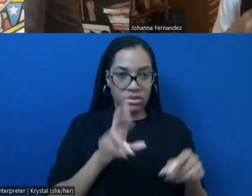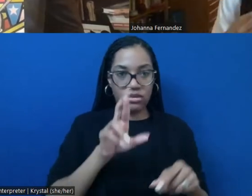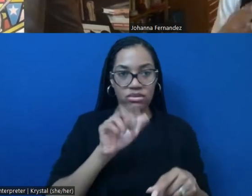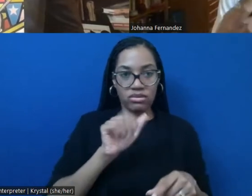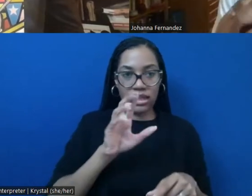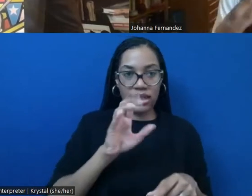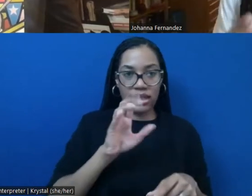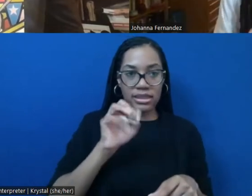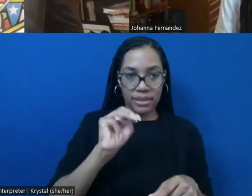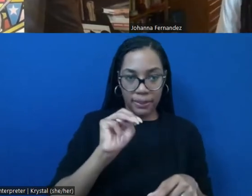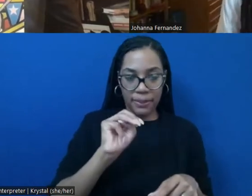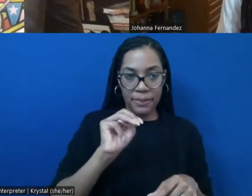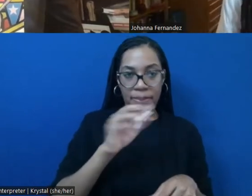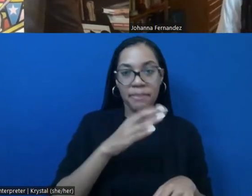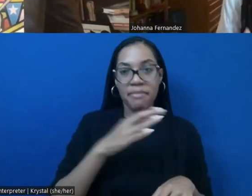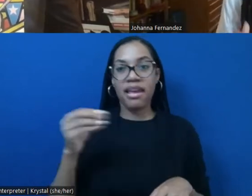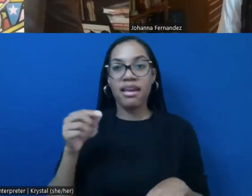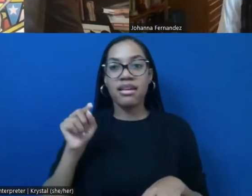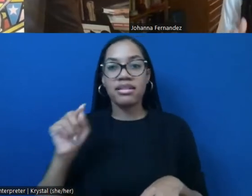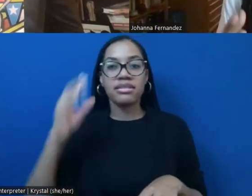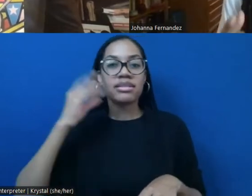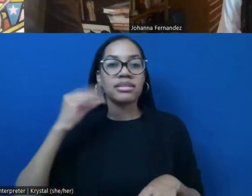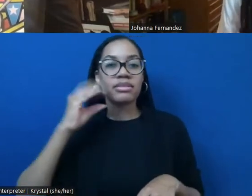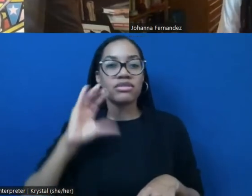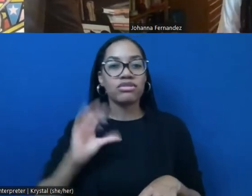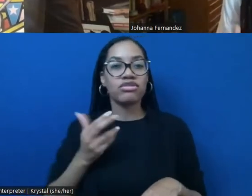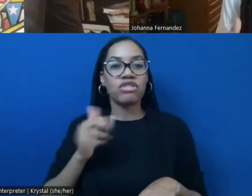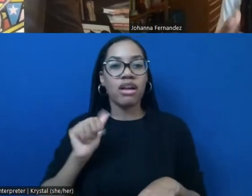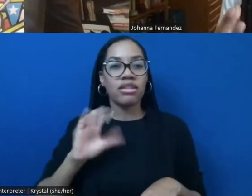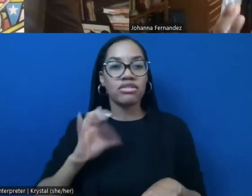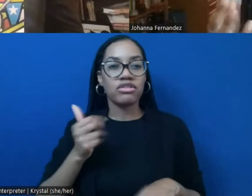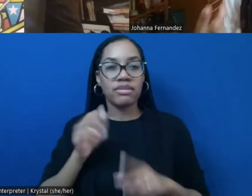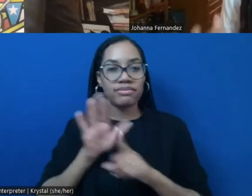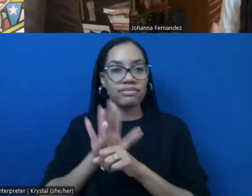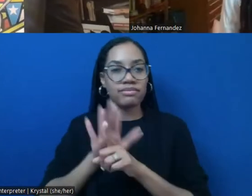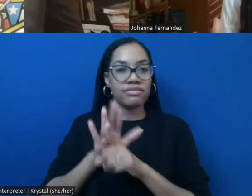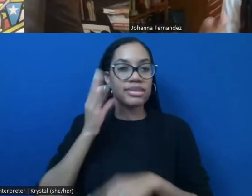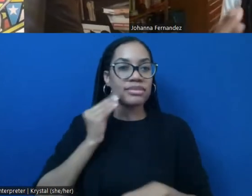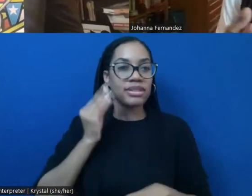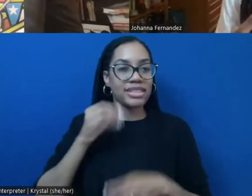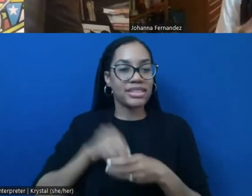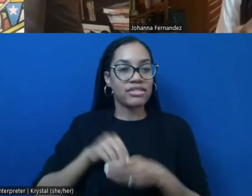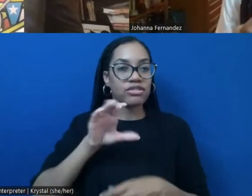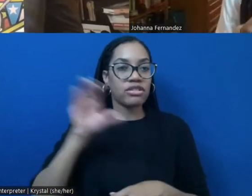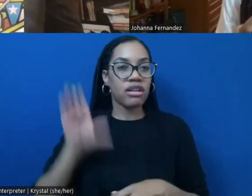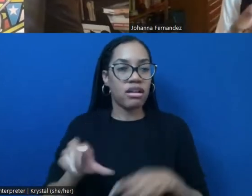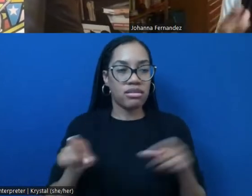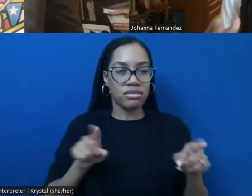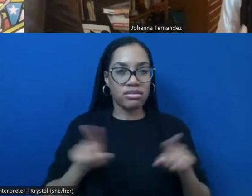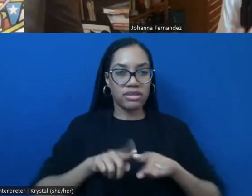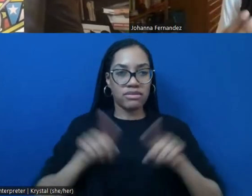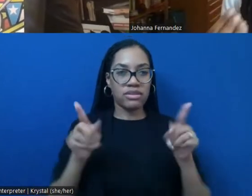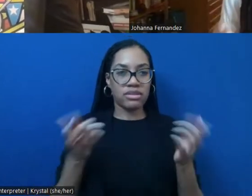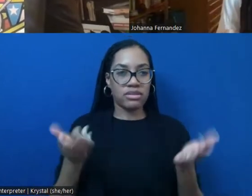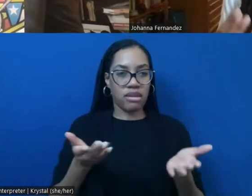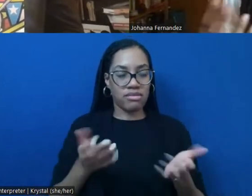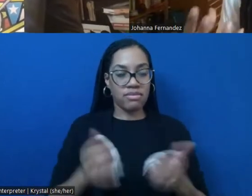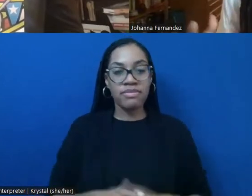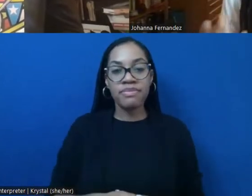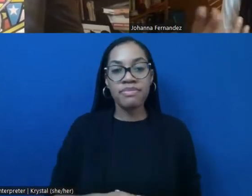the experiences that Cha-Cha had in Chicago and the early